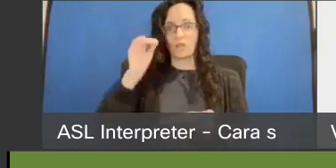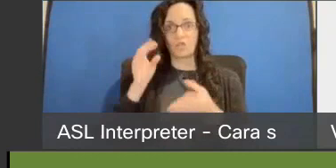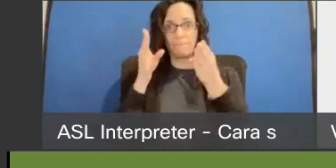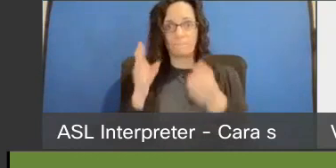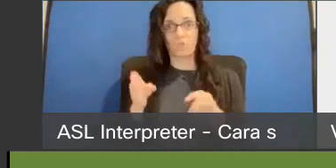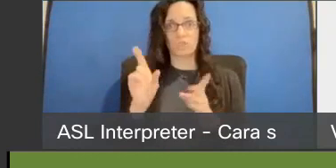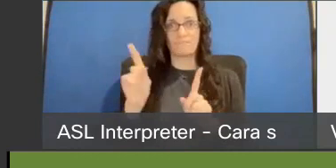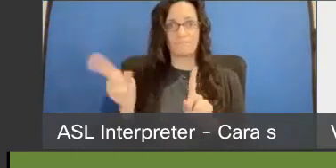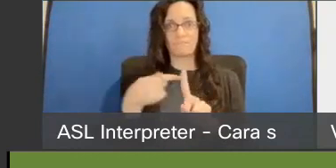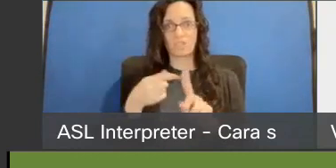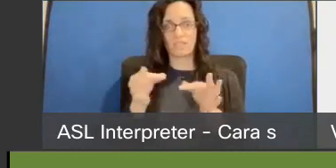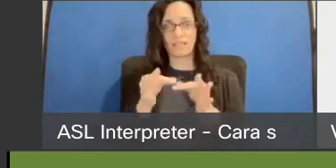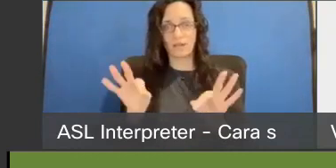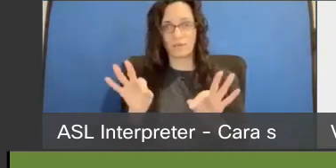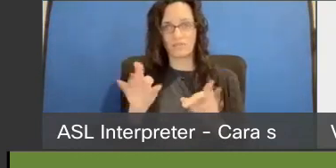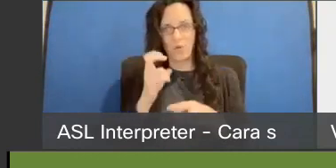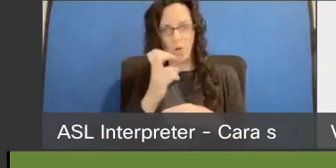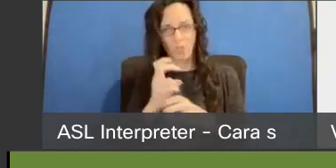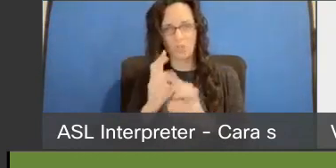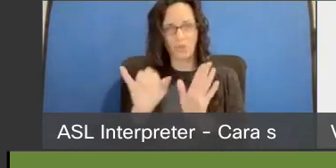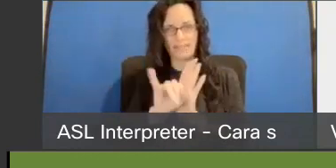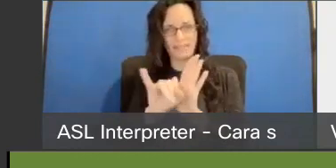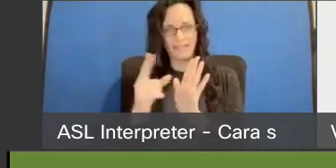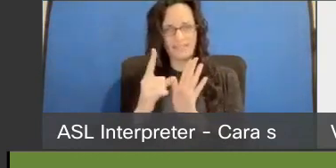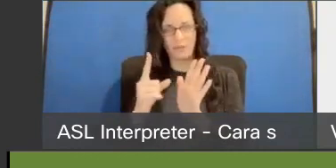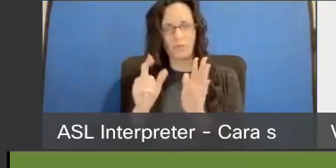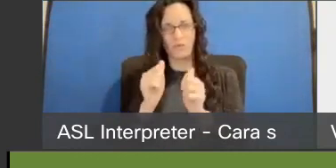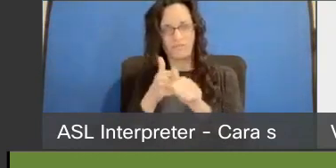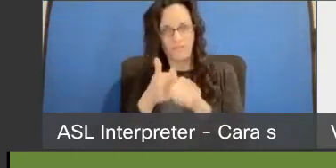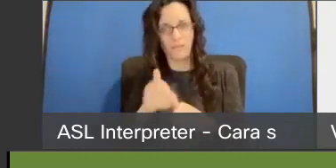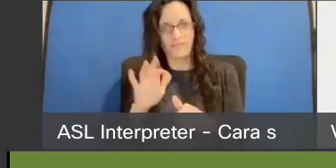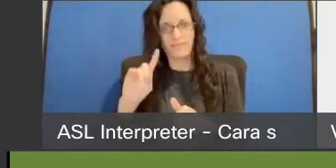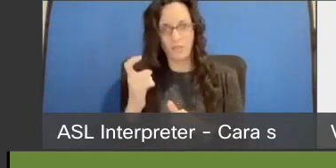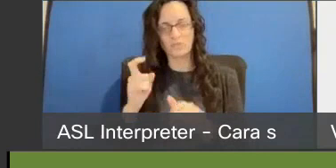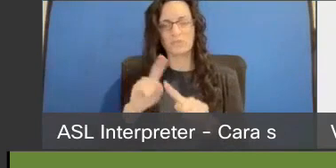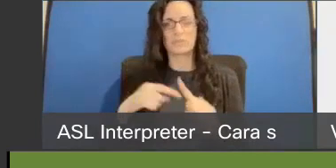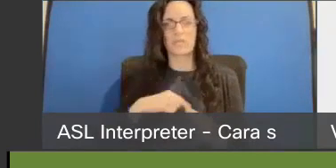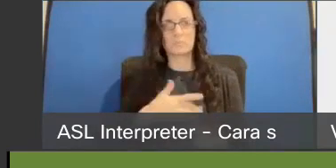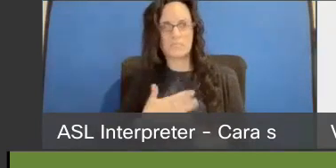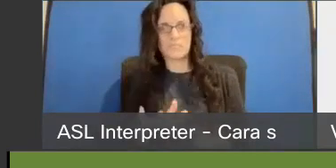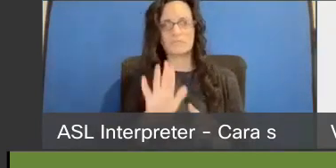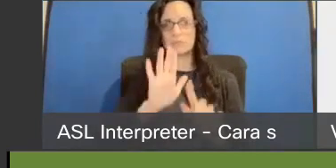to define someone with a diagnosis, but I am sensitive to the individual's opinions.